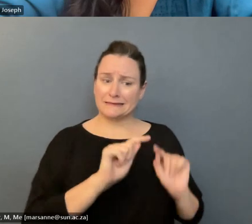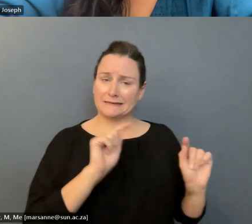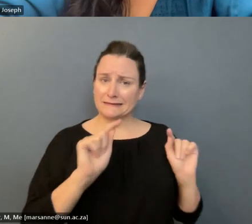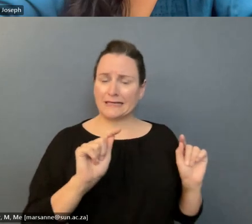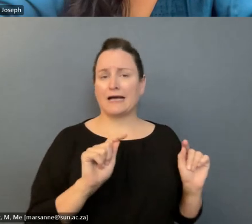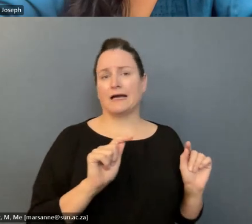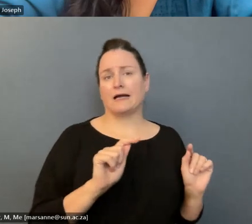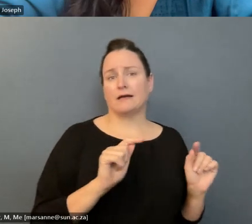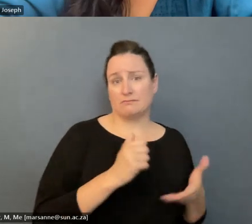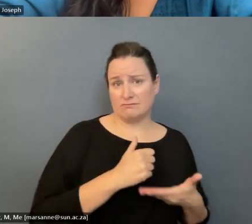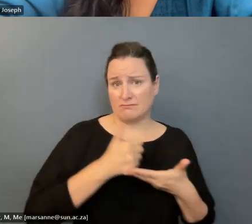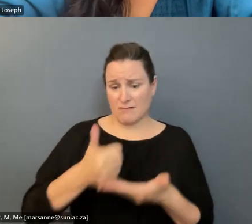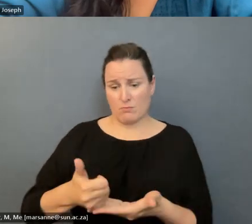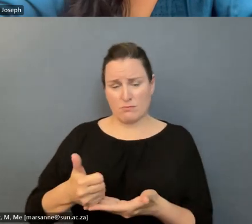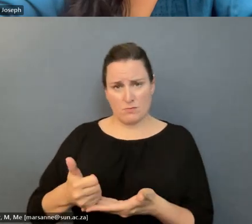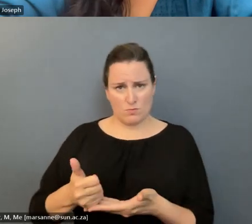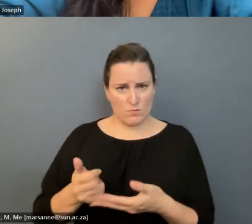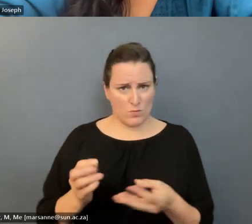actually,